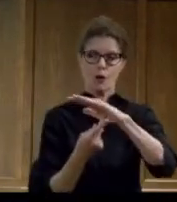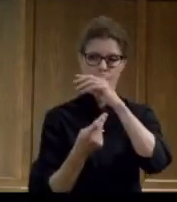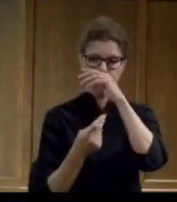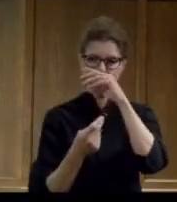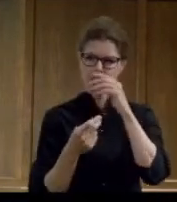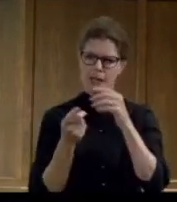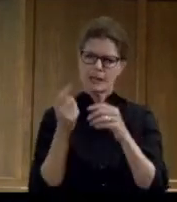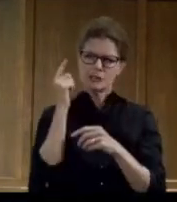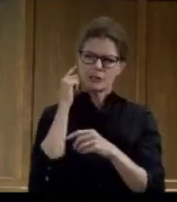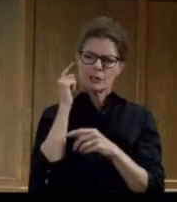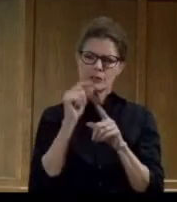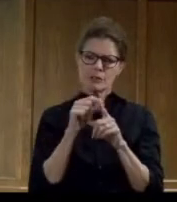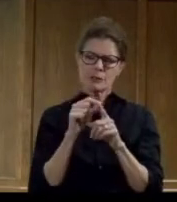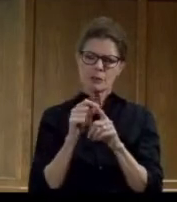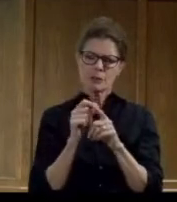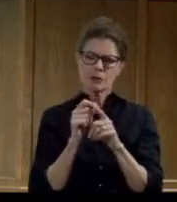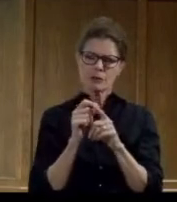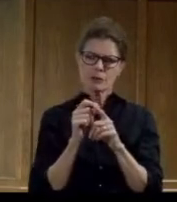You have been chosen